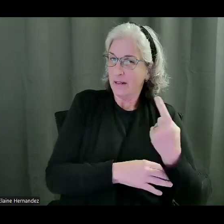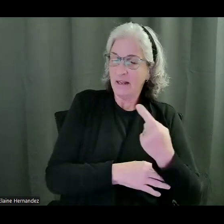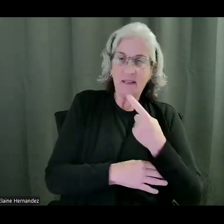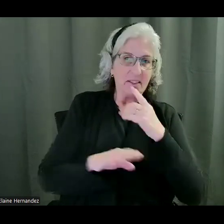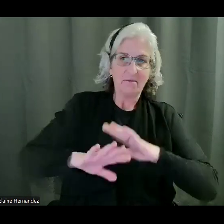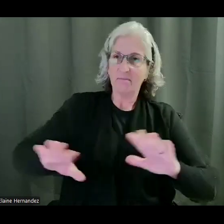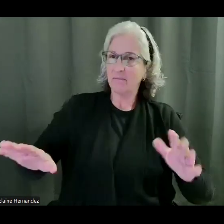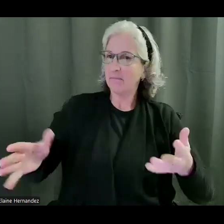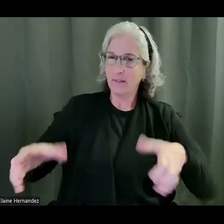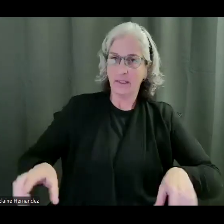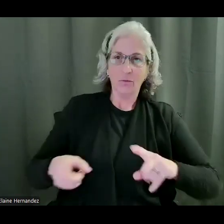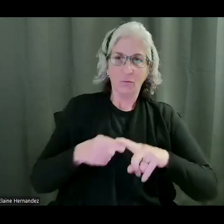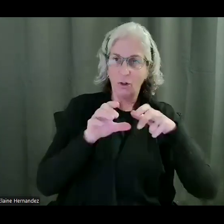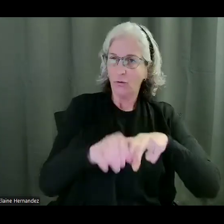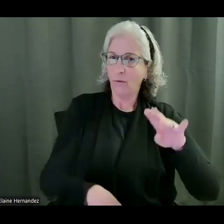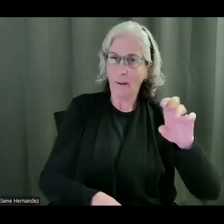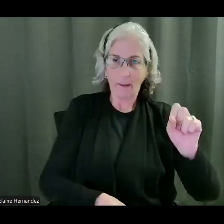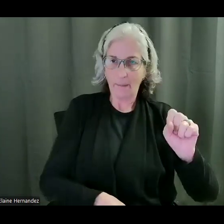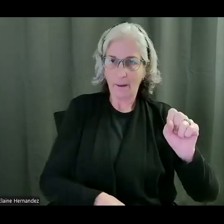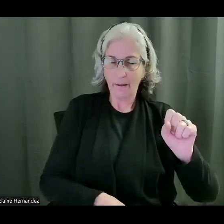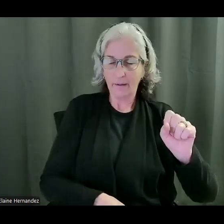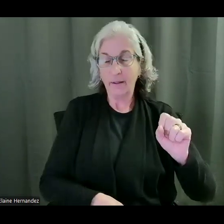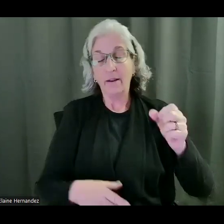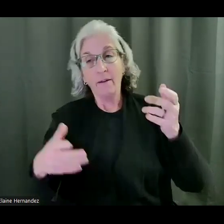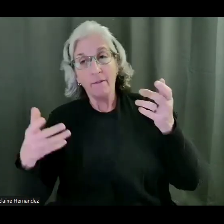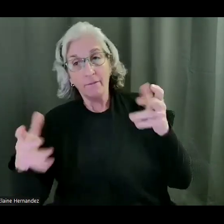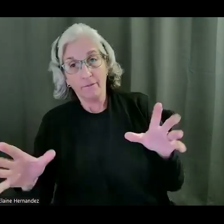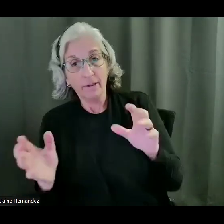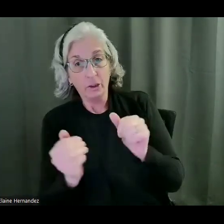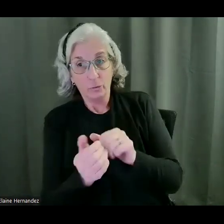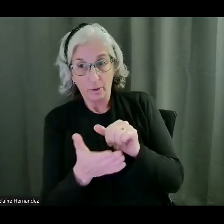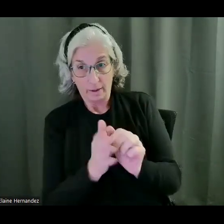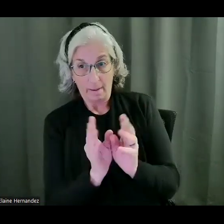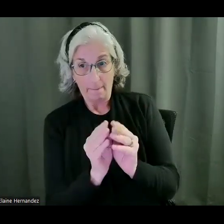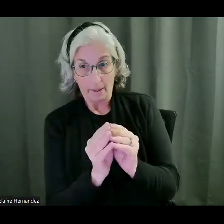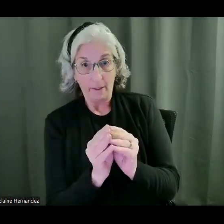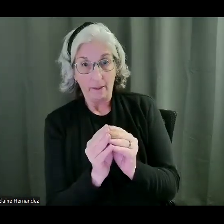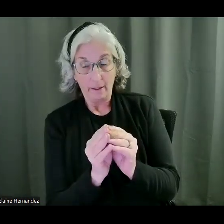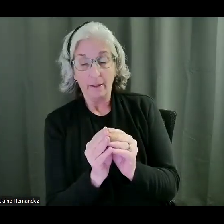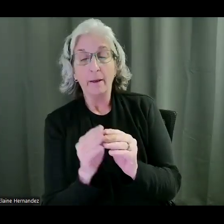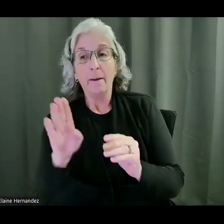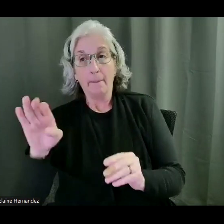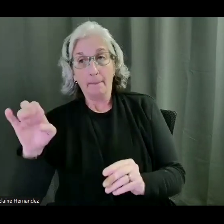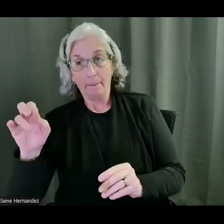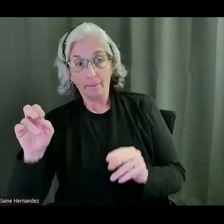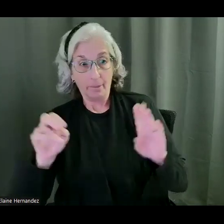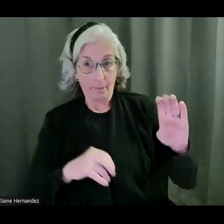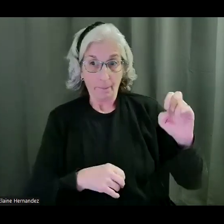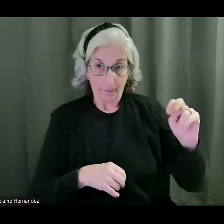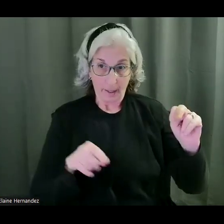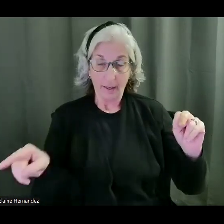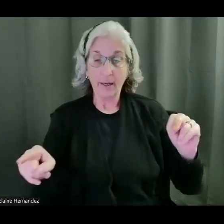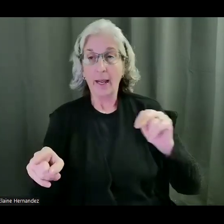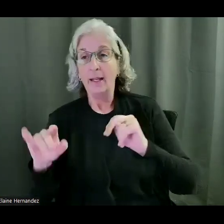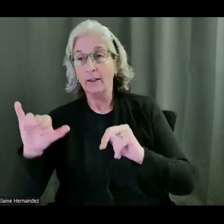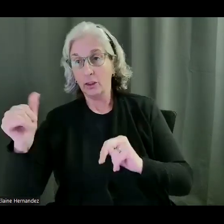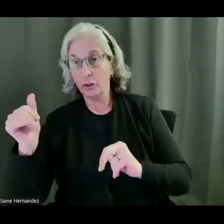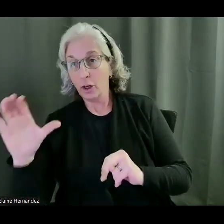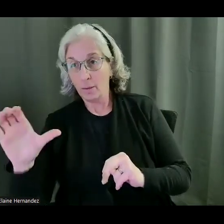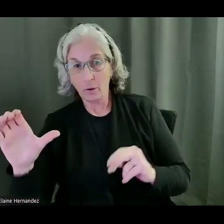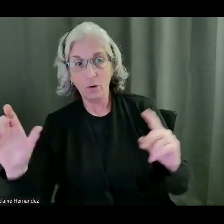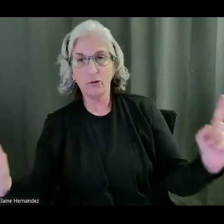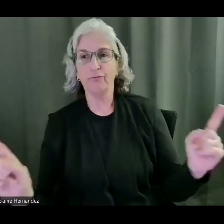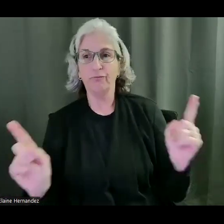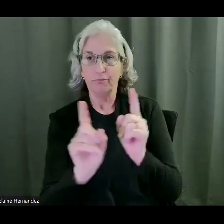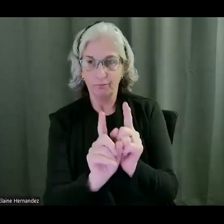opportunity. After completing the day's activities, Ben and his job coach scheduled a follow-up appointment for a community